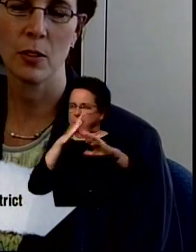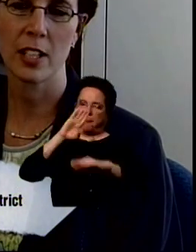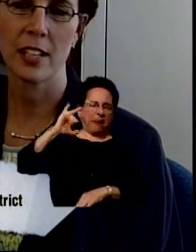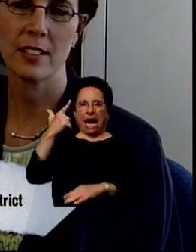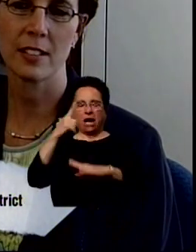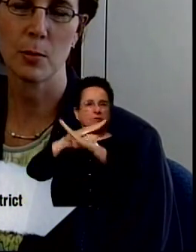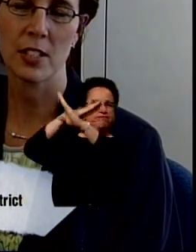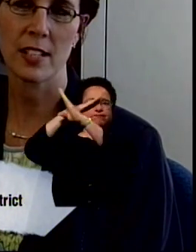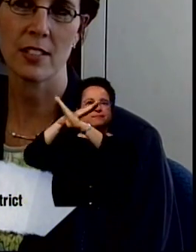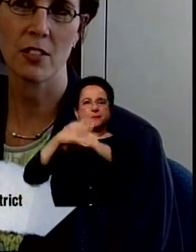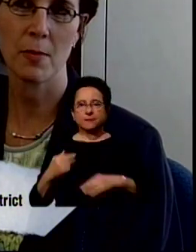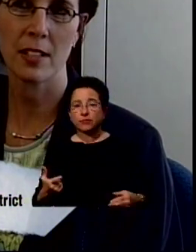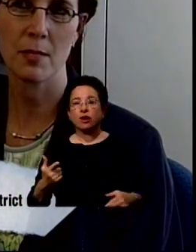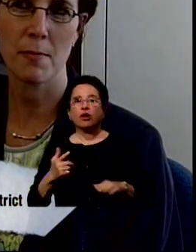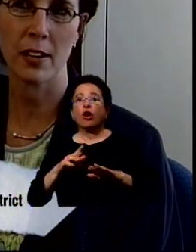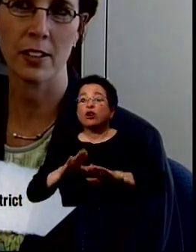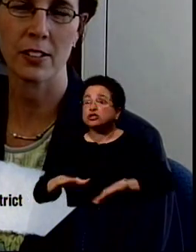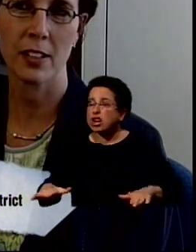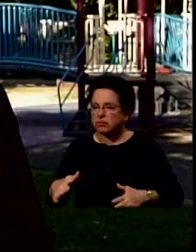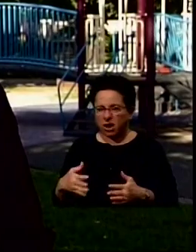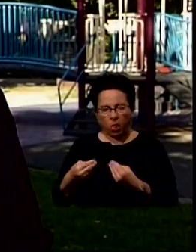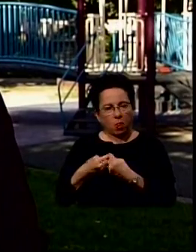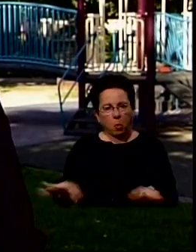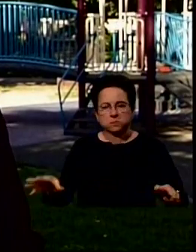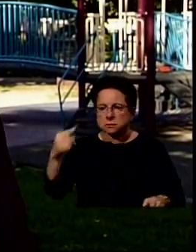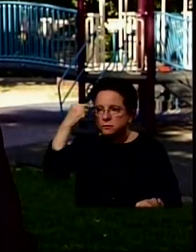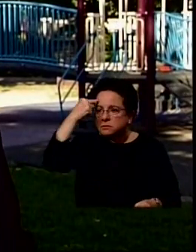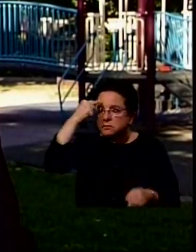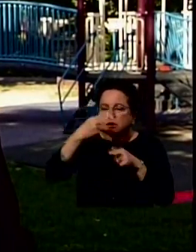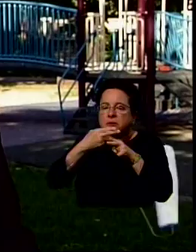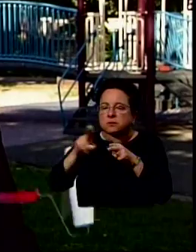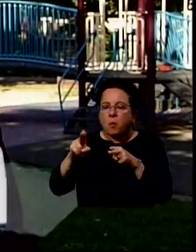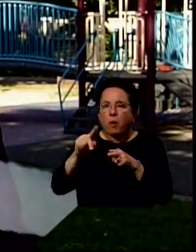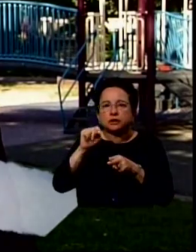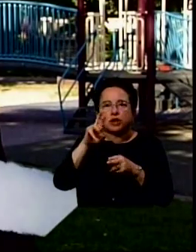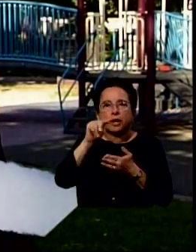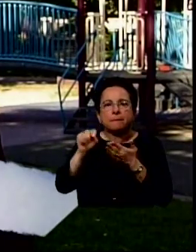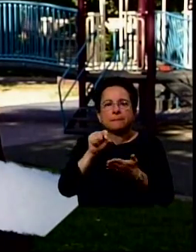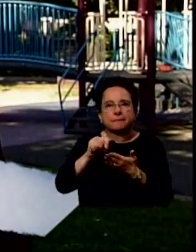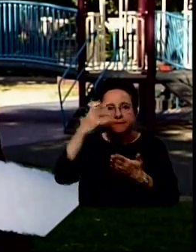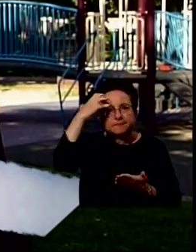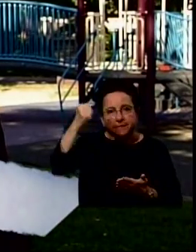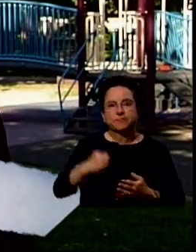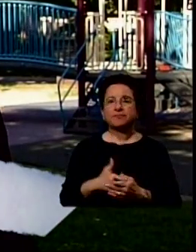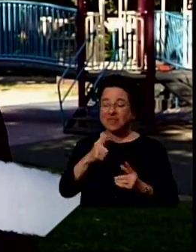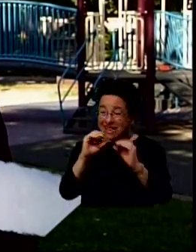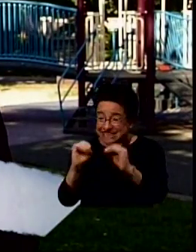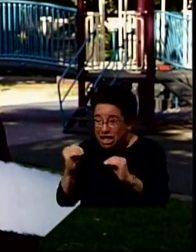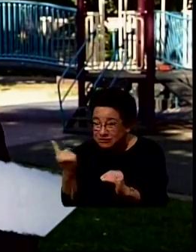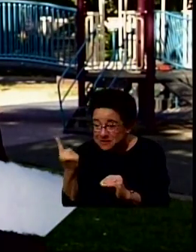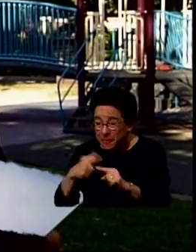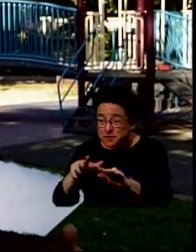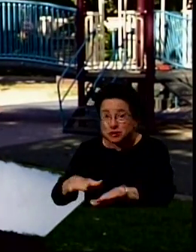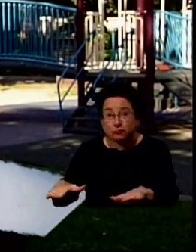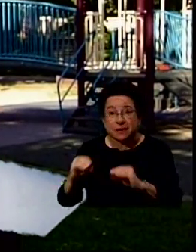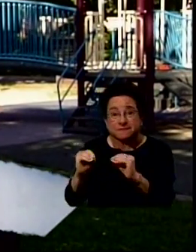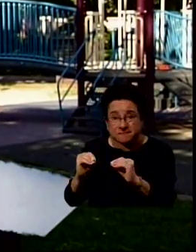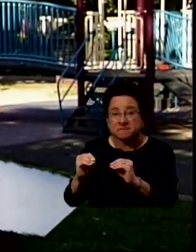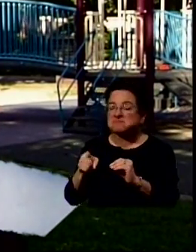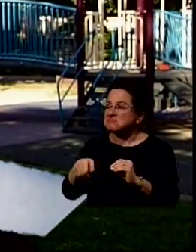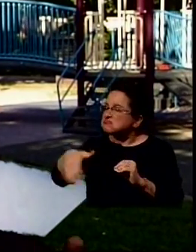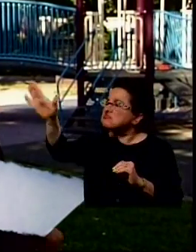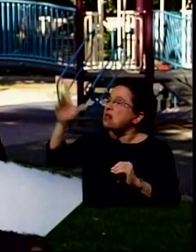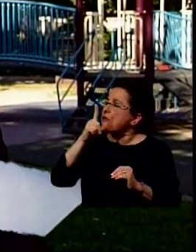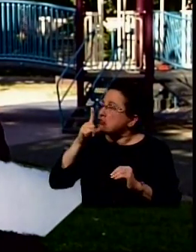it creates and presents a tremendous barrier. For example, children losing short-term memory. You teach something